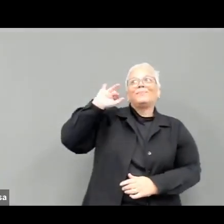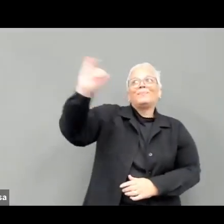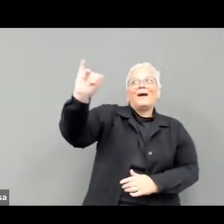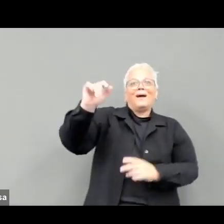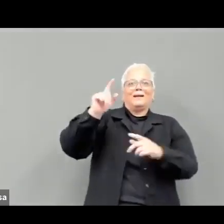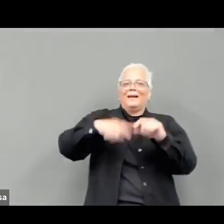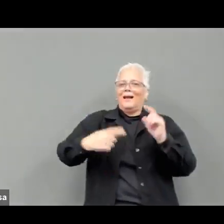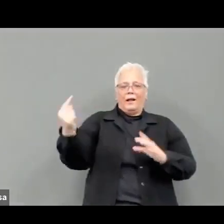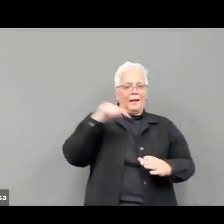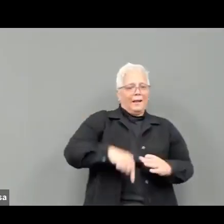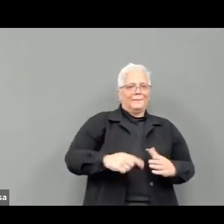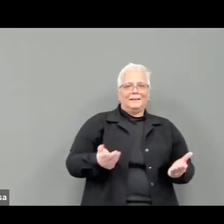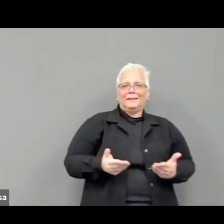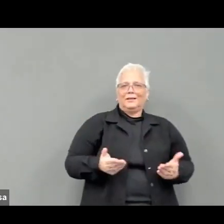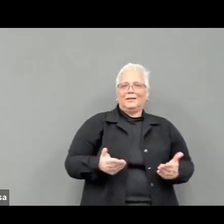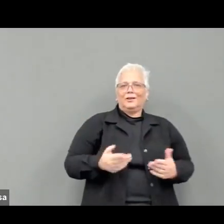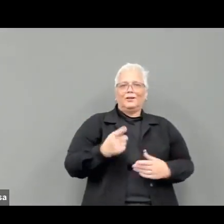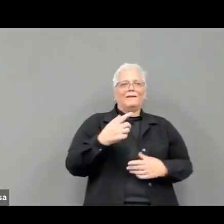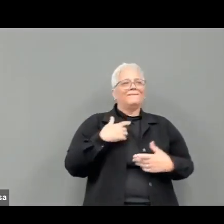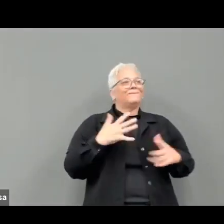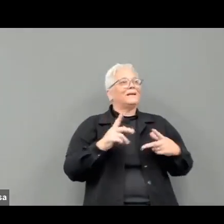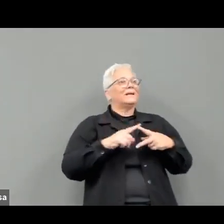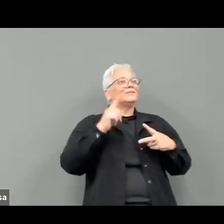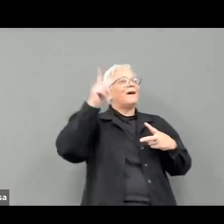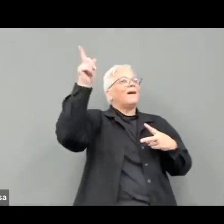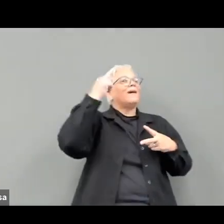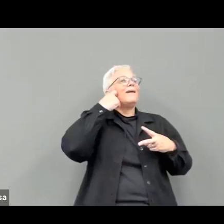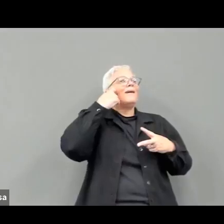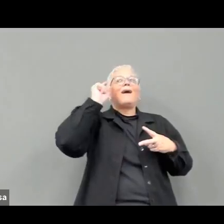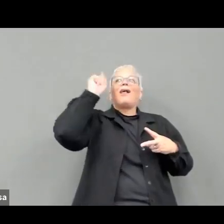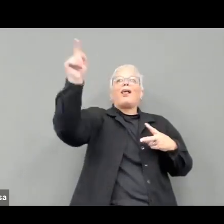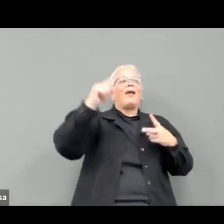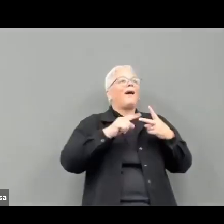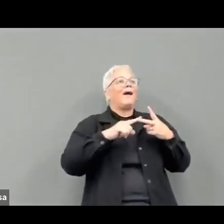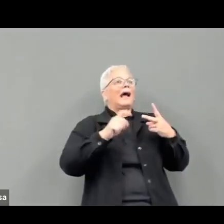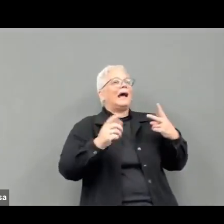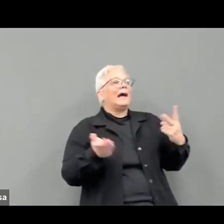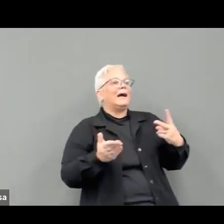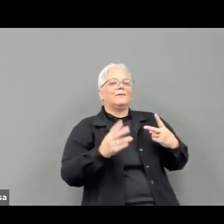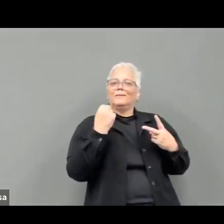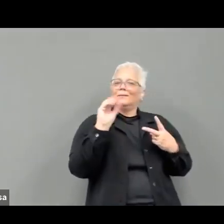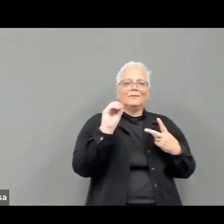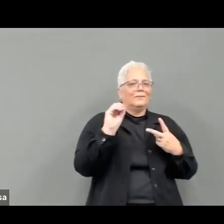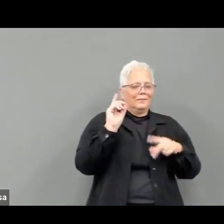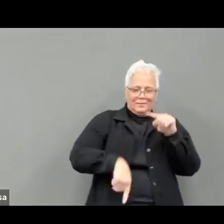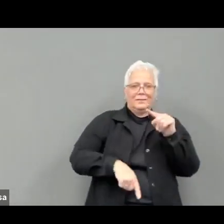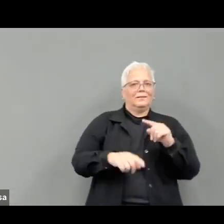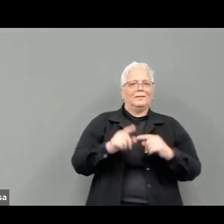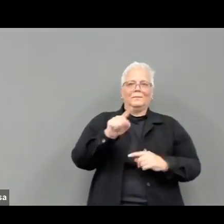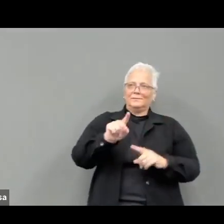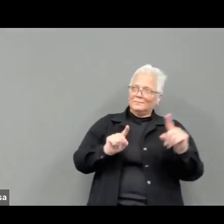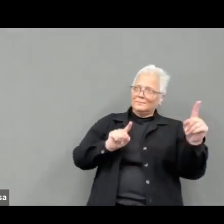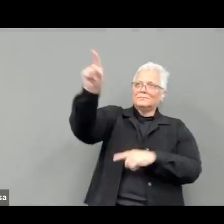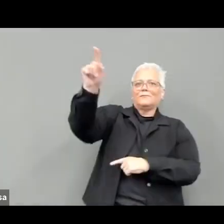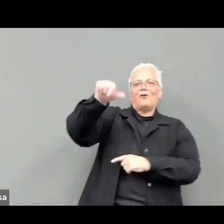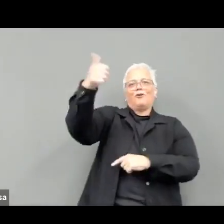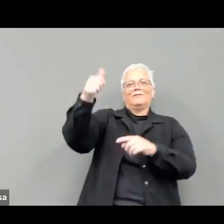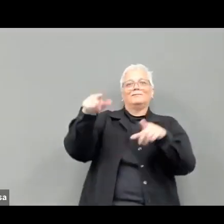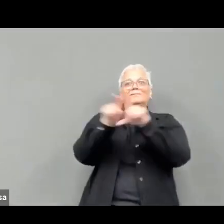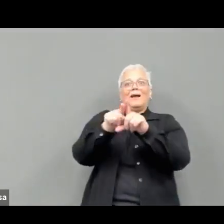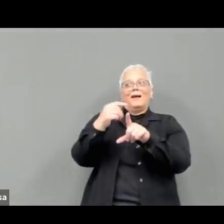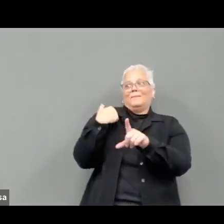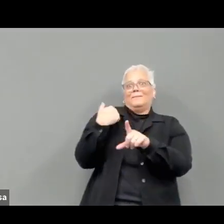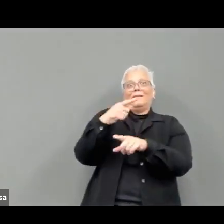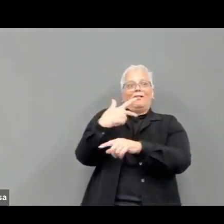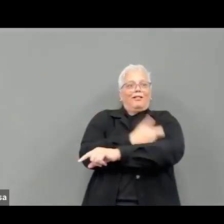this as quickly as we can. I want to thank State Senate President Pro Tem Greg Treat